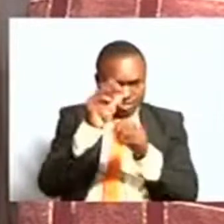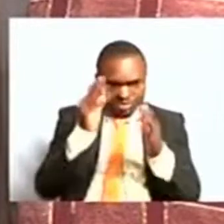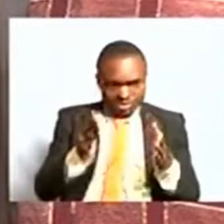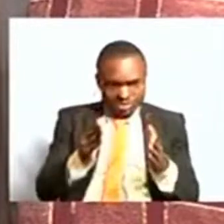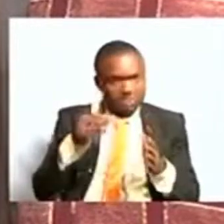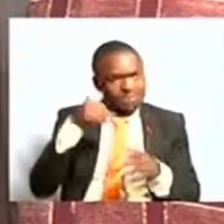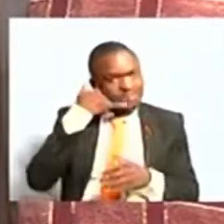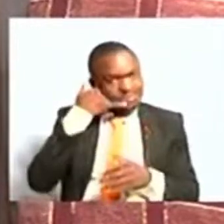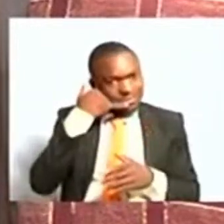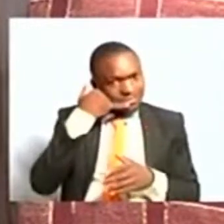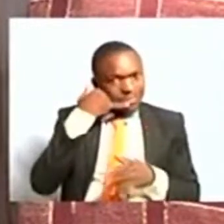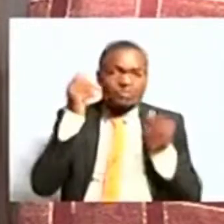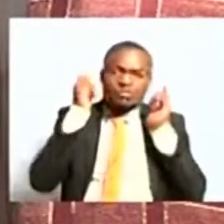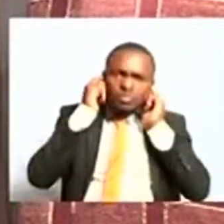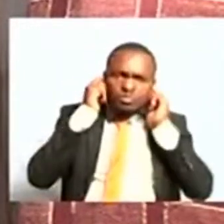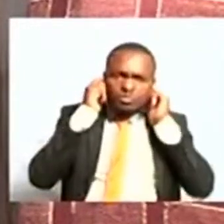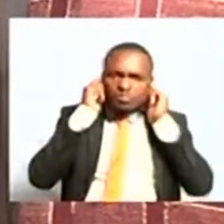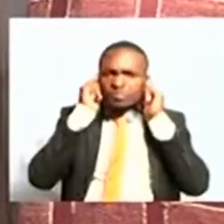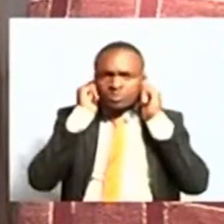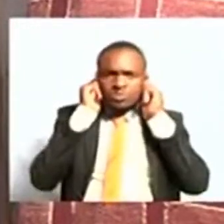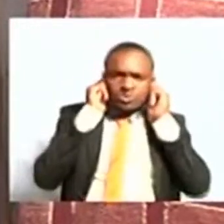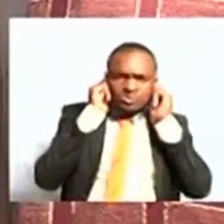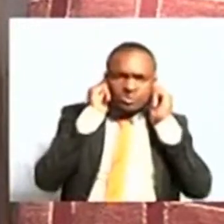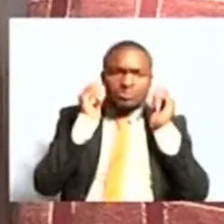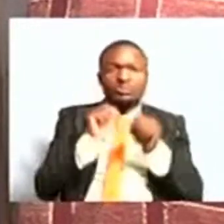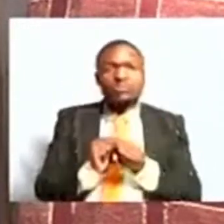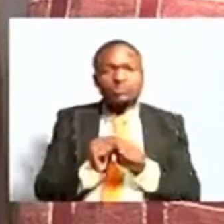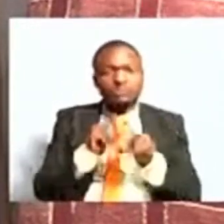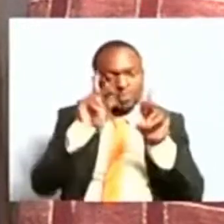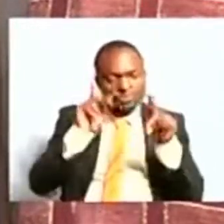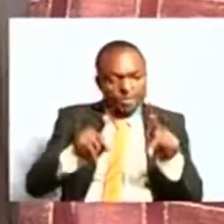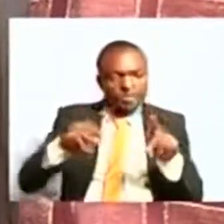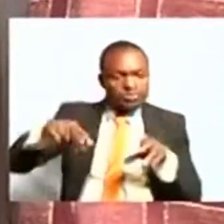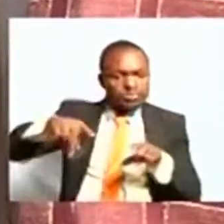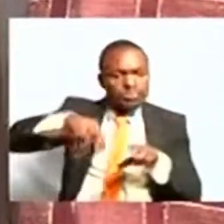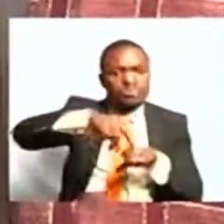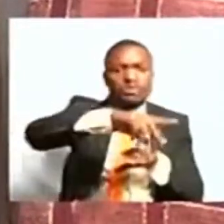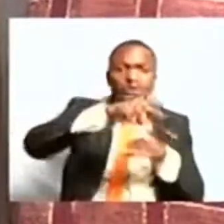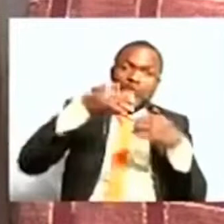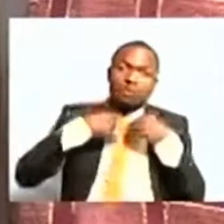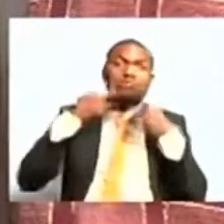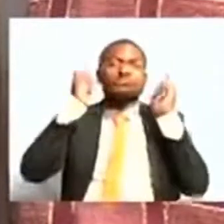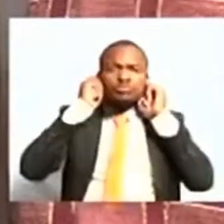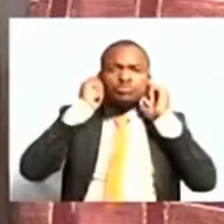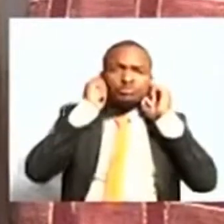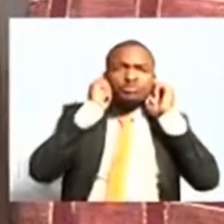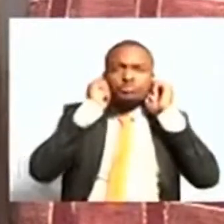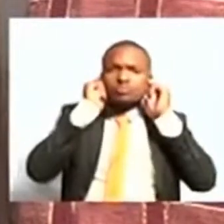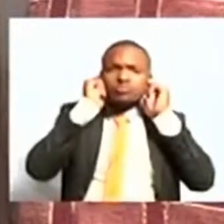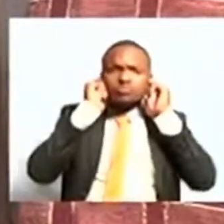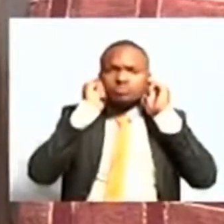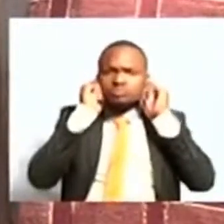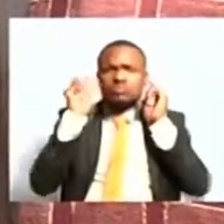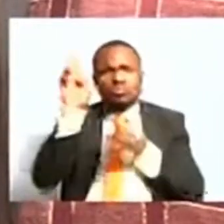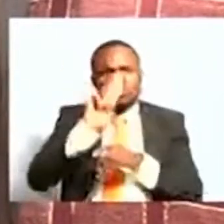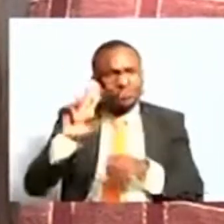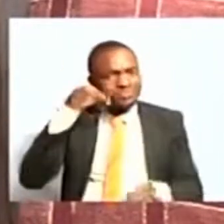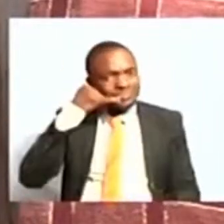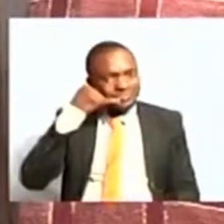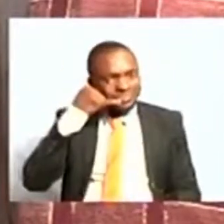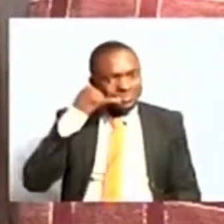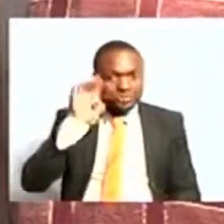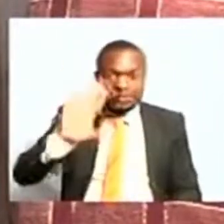mobile phones, headphones. You find a pedestrian is crossing the road, they have headphones, they are using the phone.